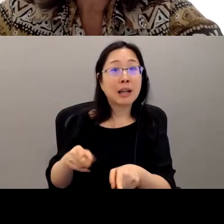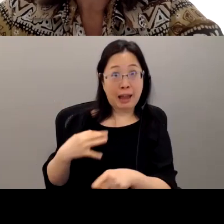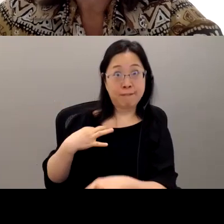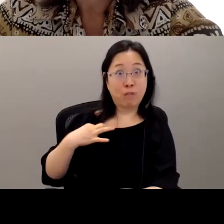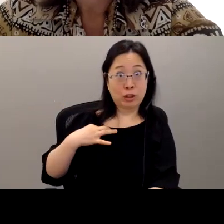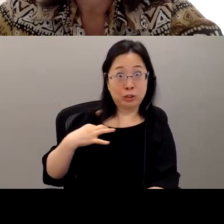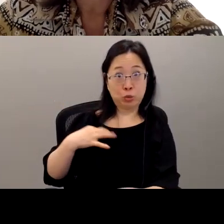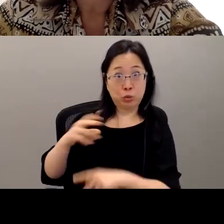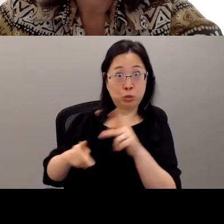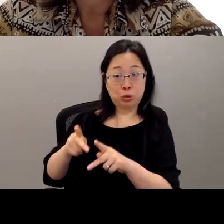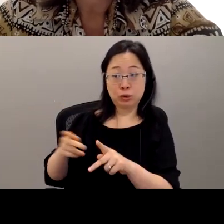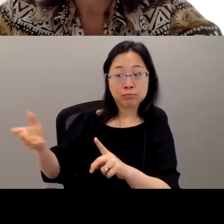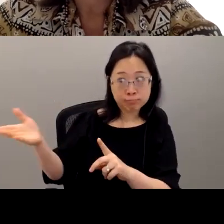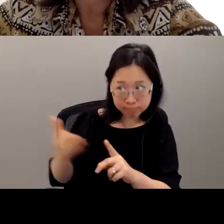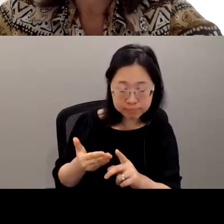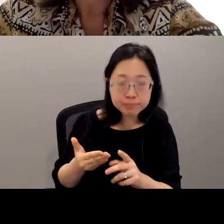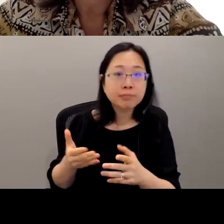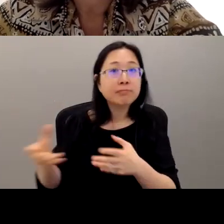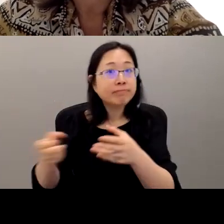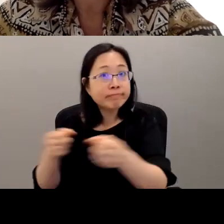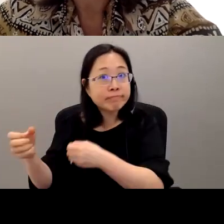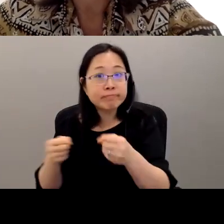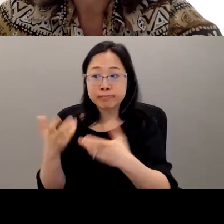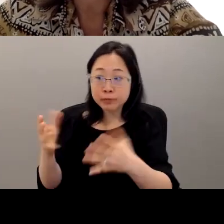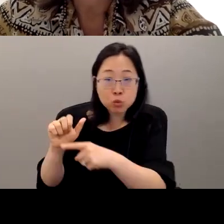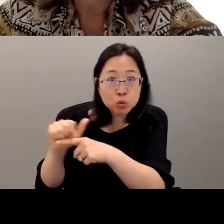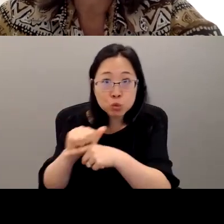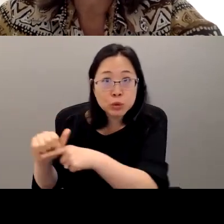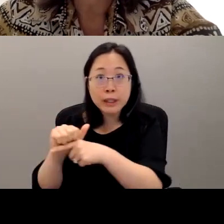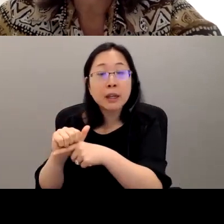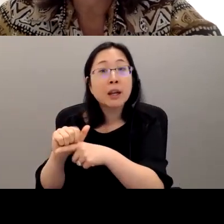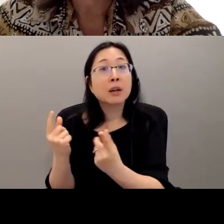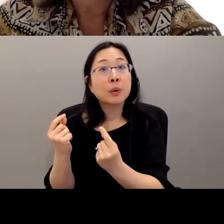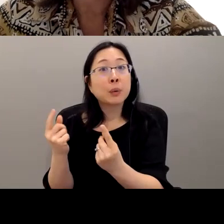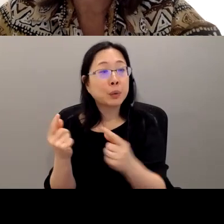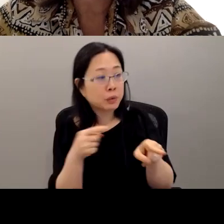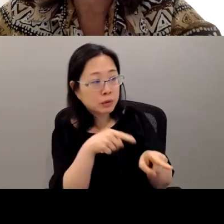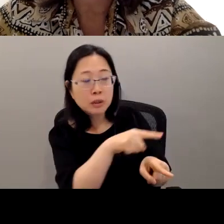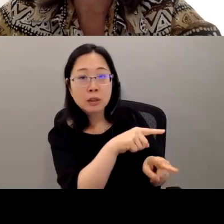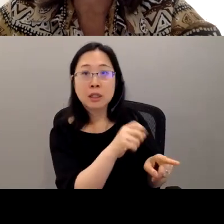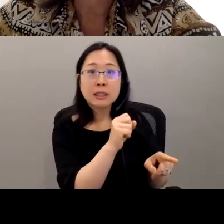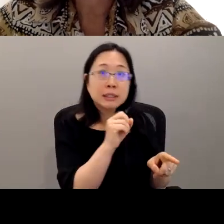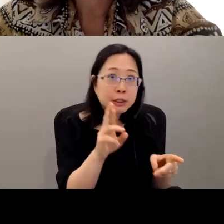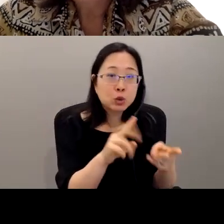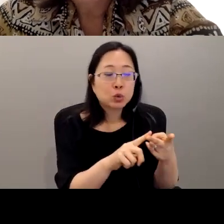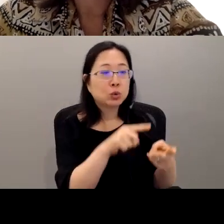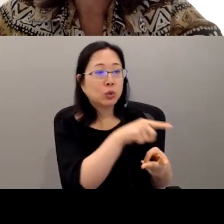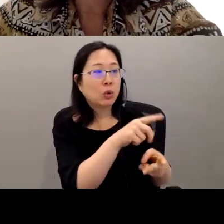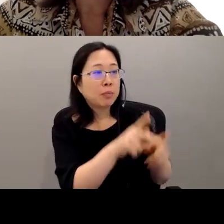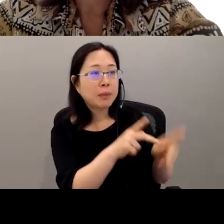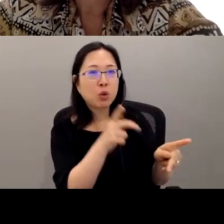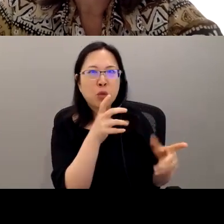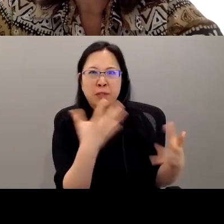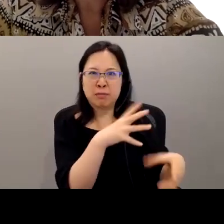to support the older adult going through loneliness and isolation or a conflict situation,